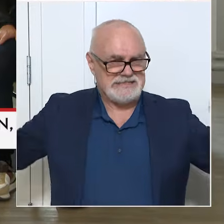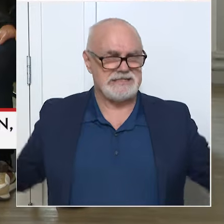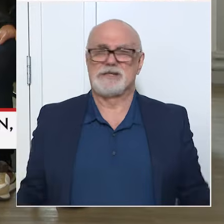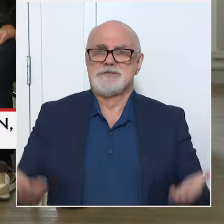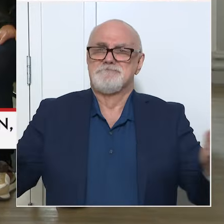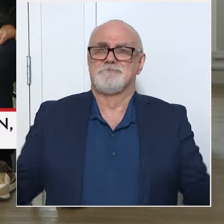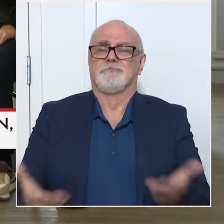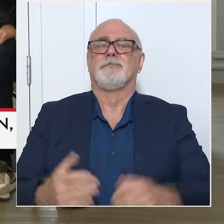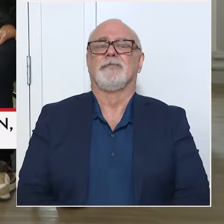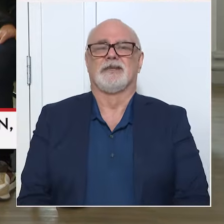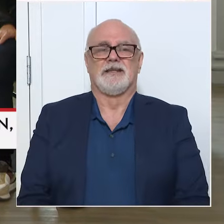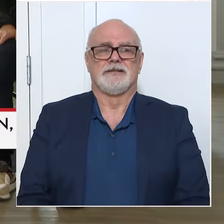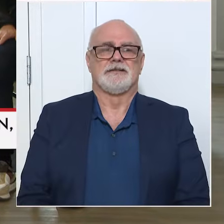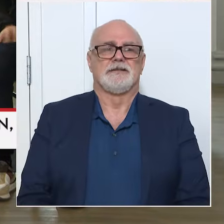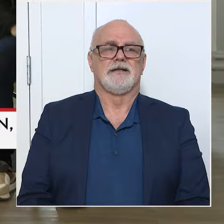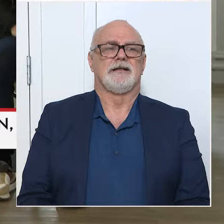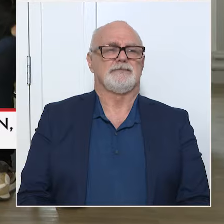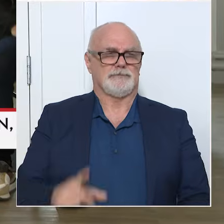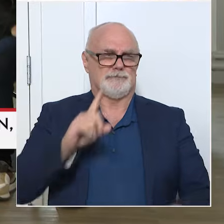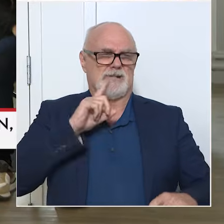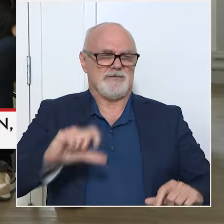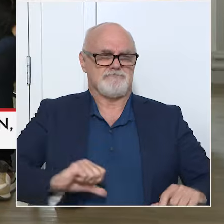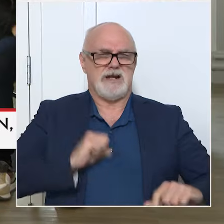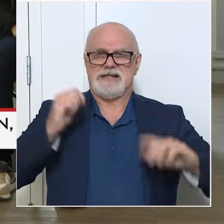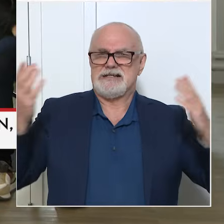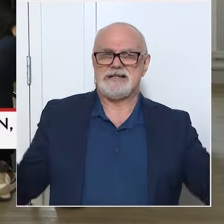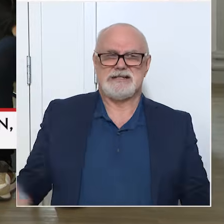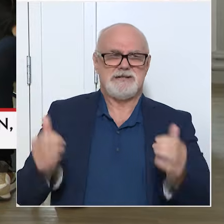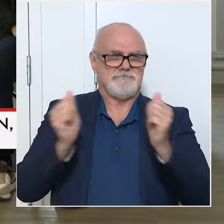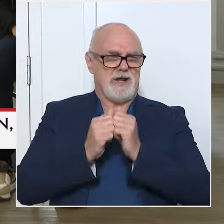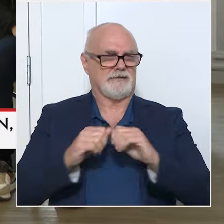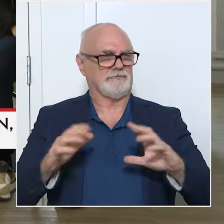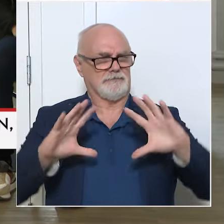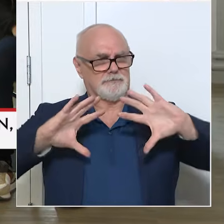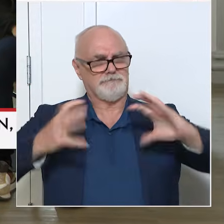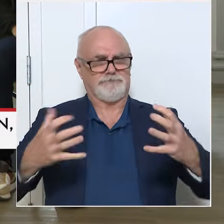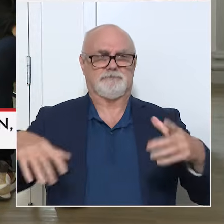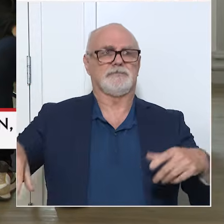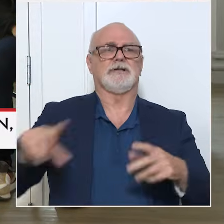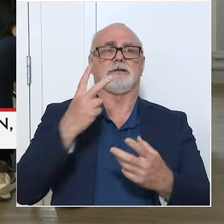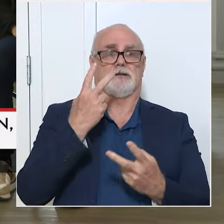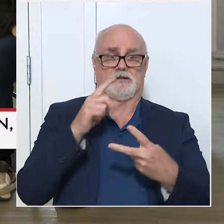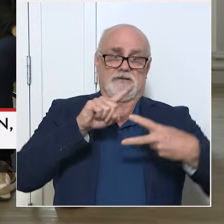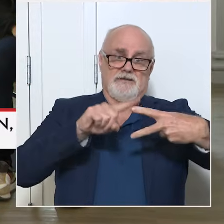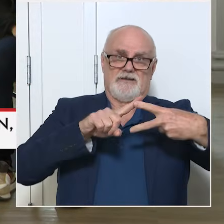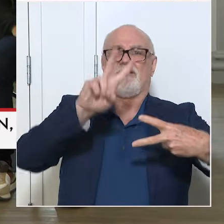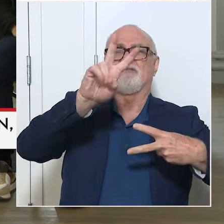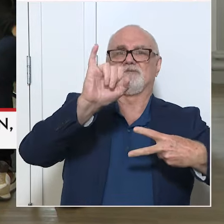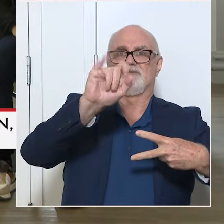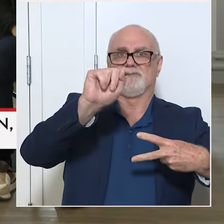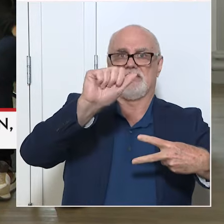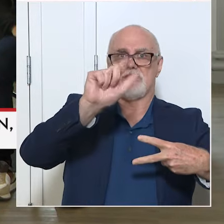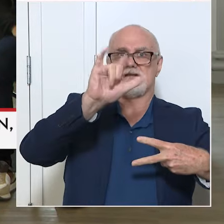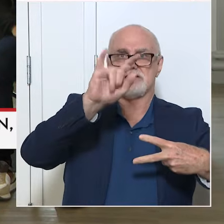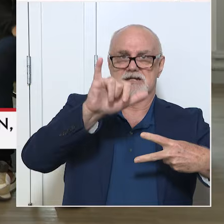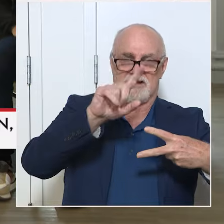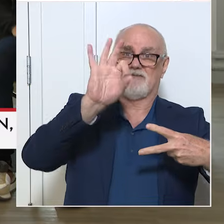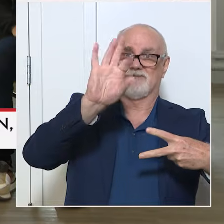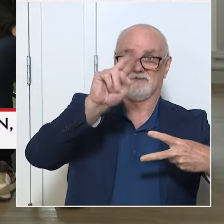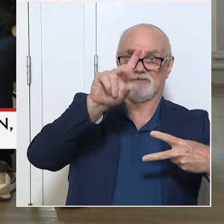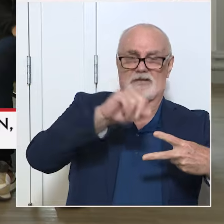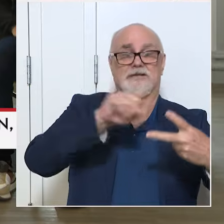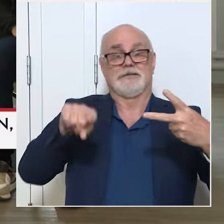the recipients of the Vitality Fund and Growth Fund. And I am honored to be joined